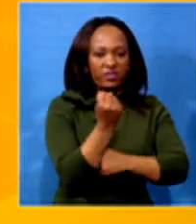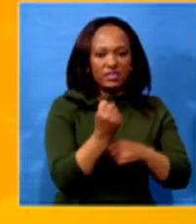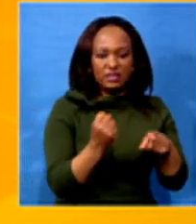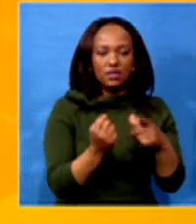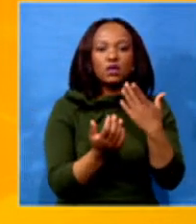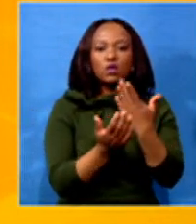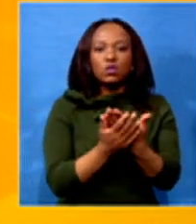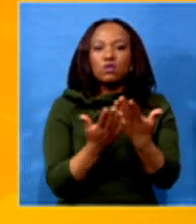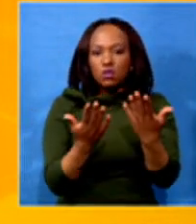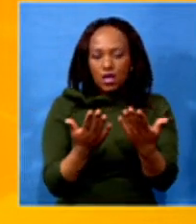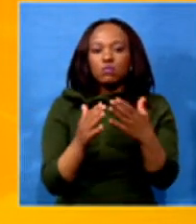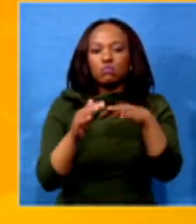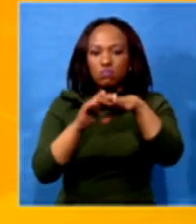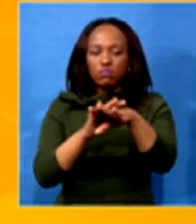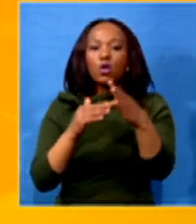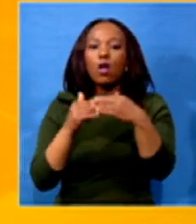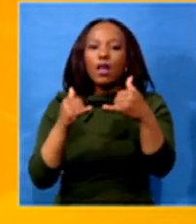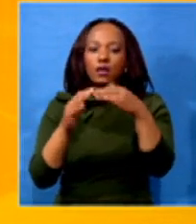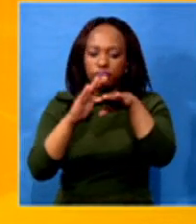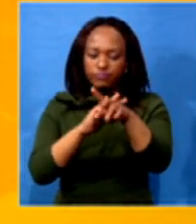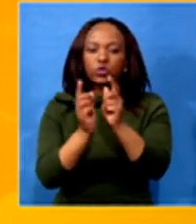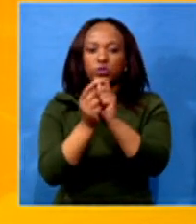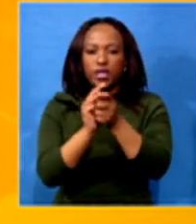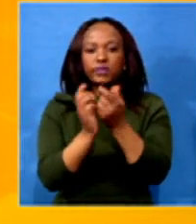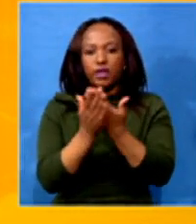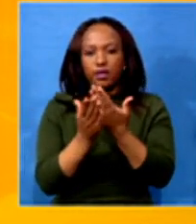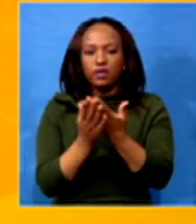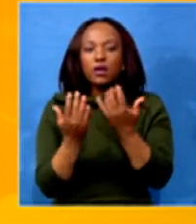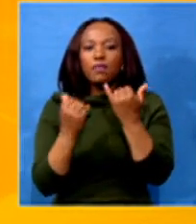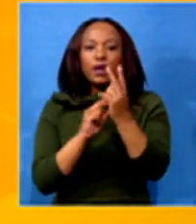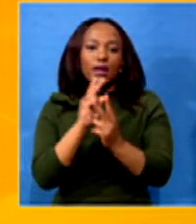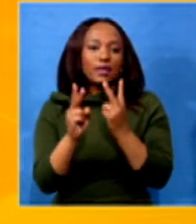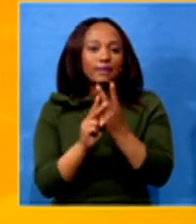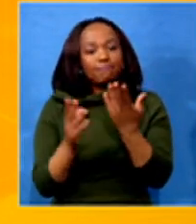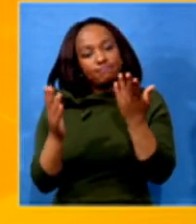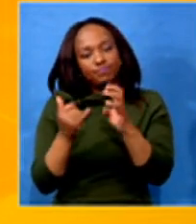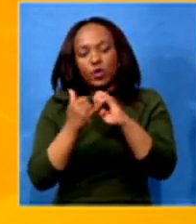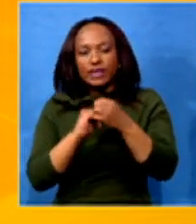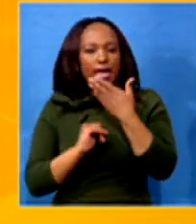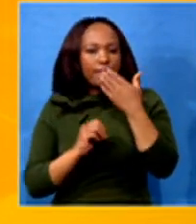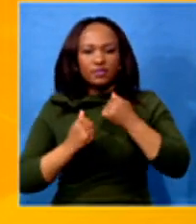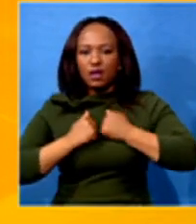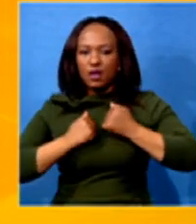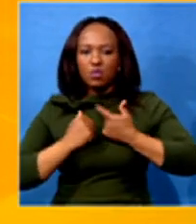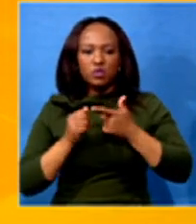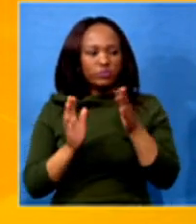can, of course, do this online. And again, we will try our best to actually